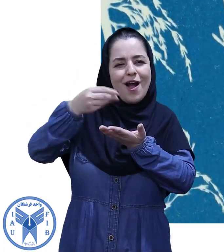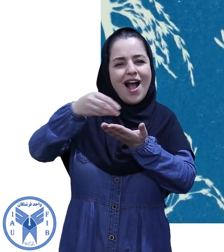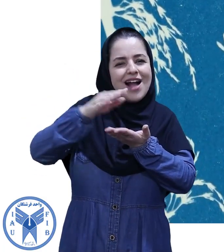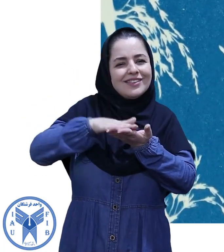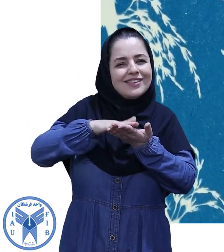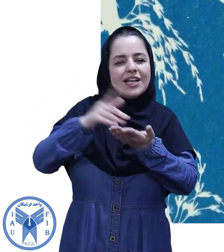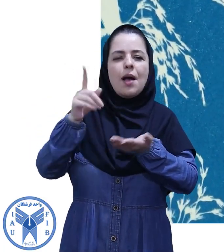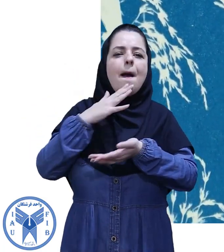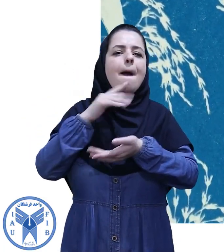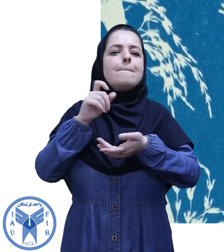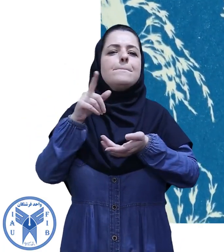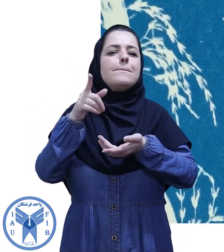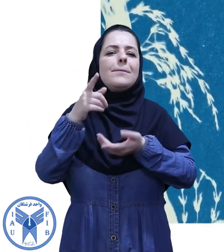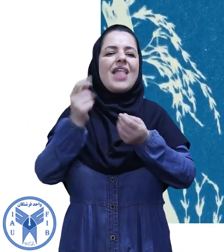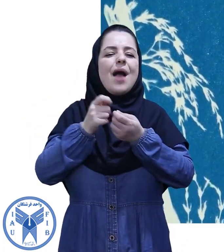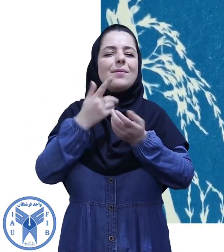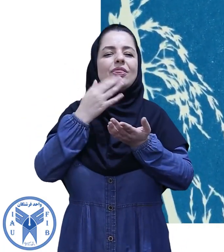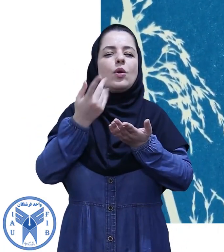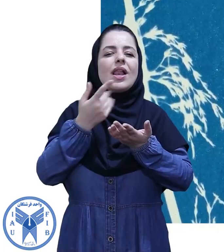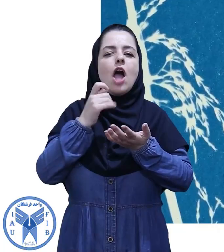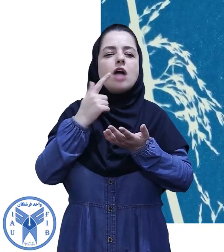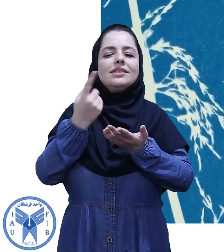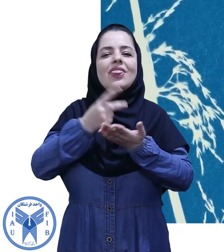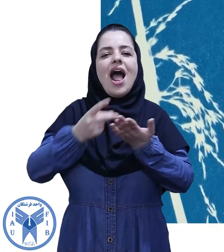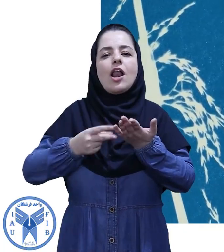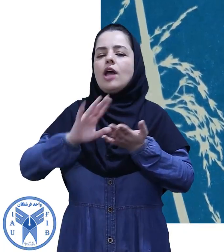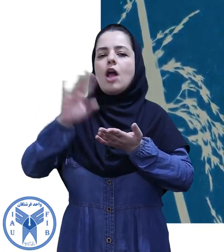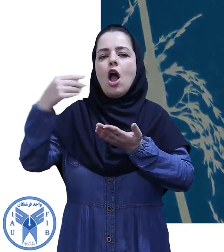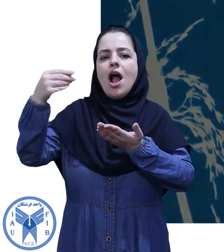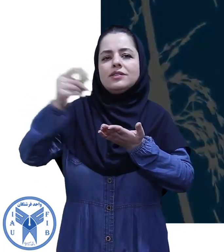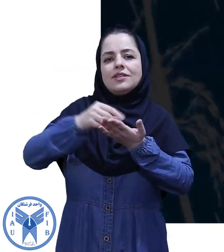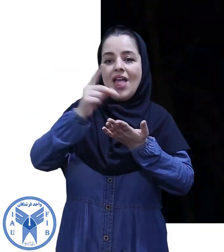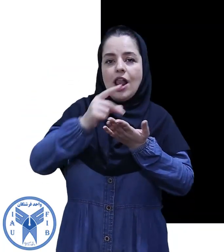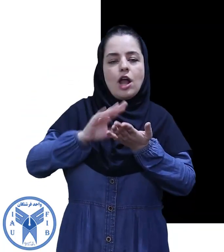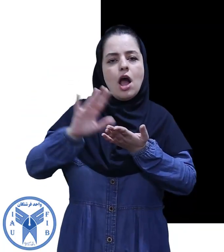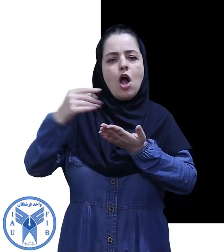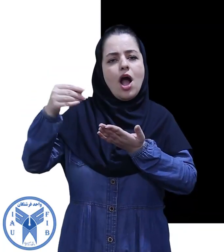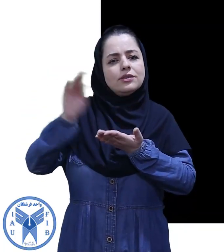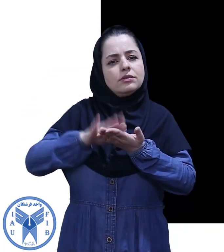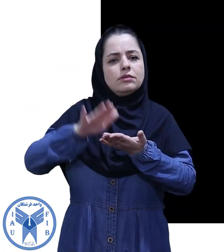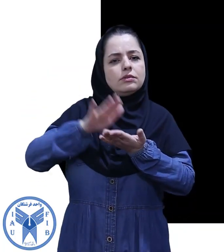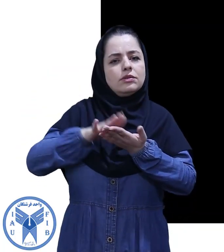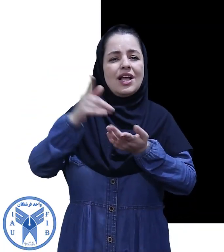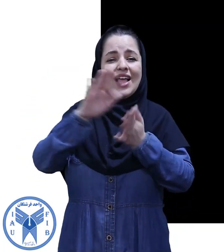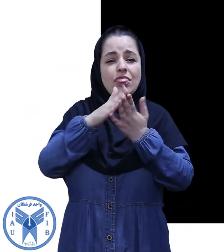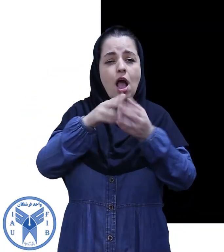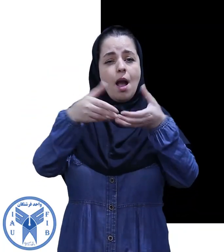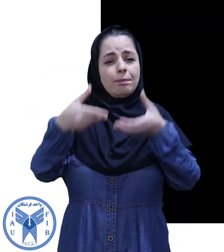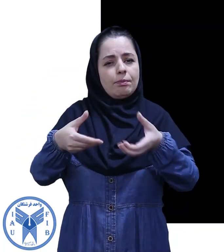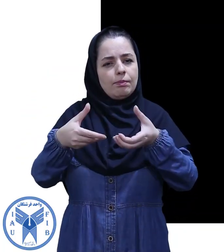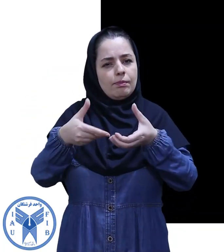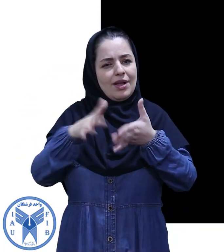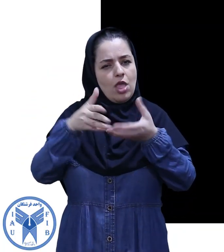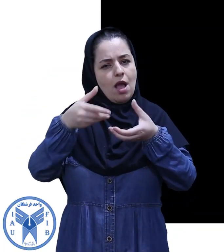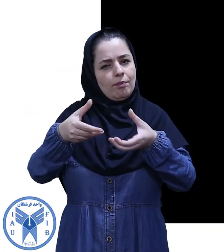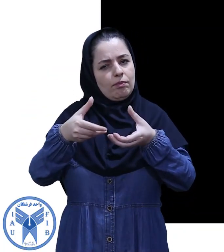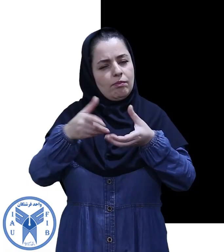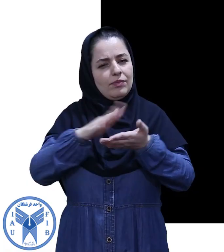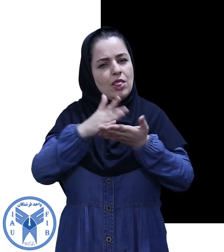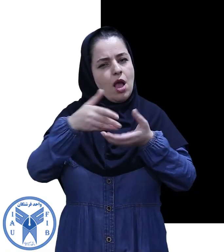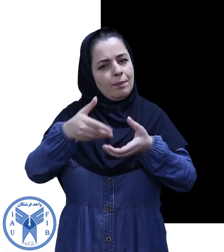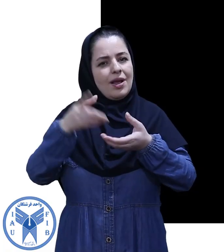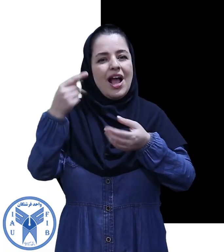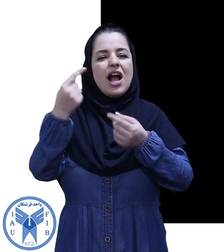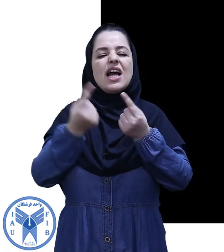as a way of keeping a record without having to draw. She then published several series of